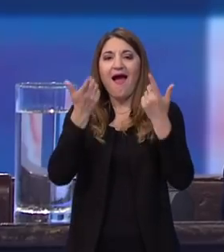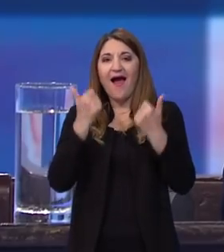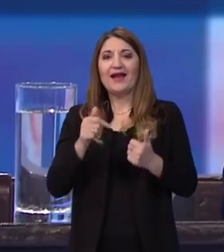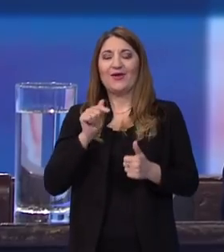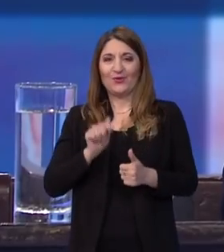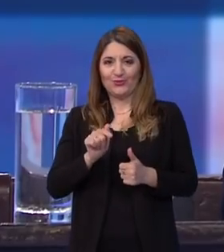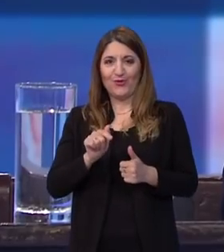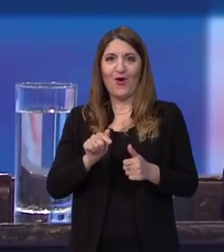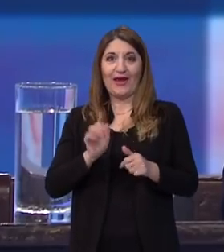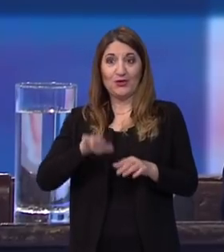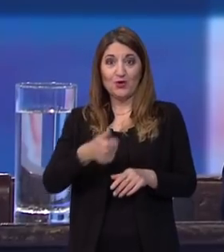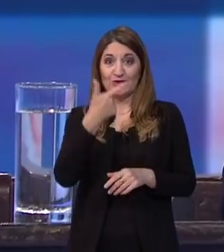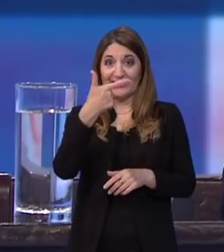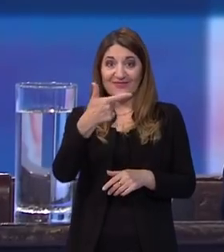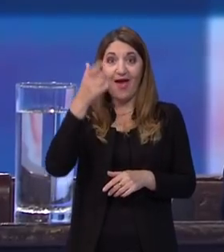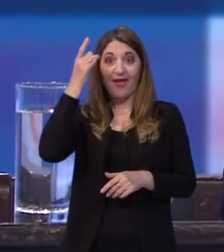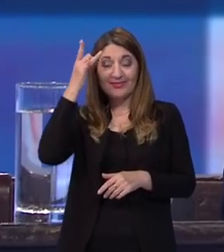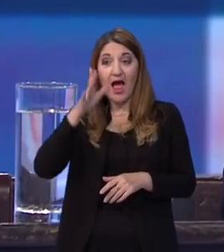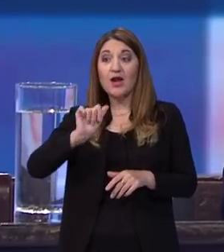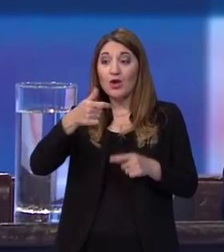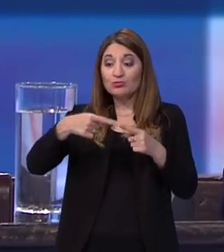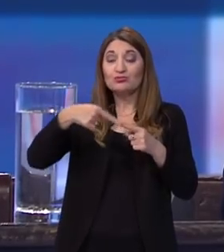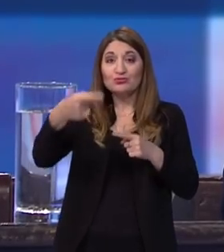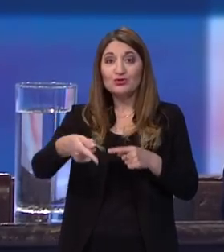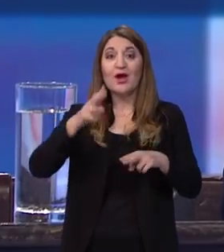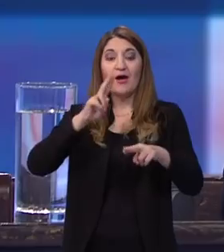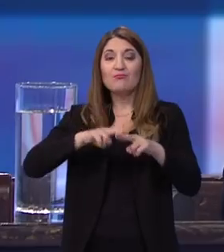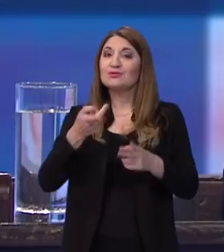We have two days of one,